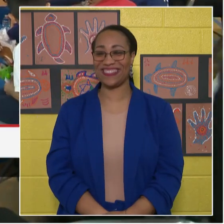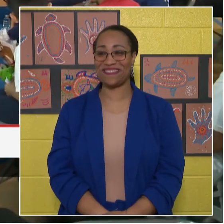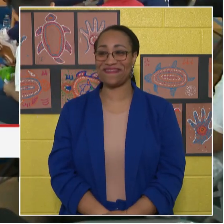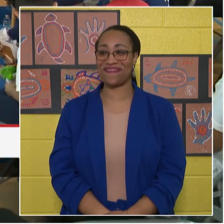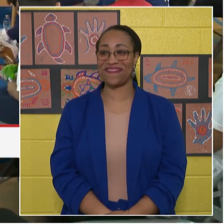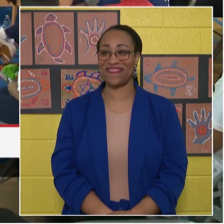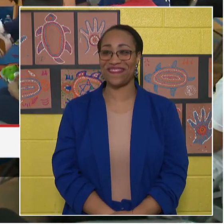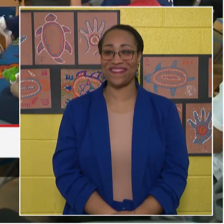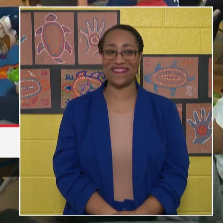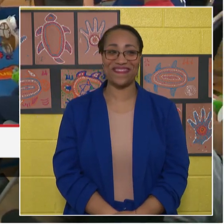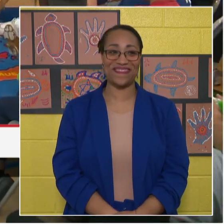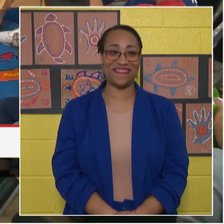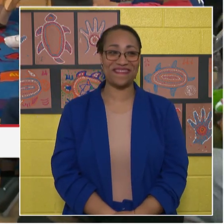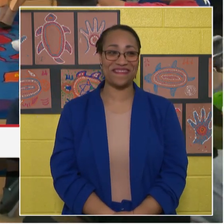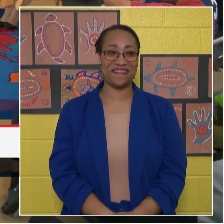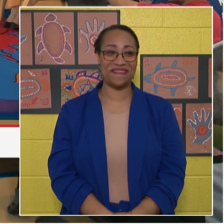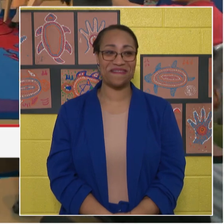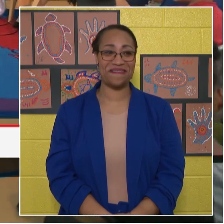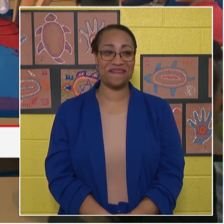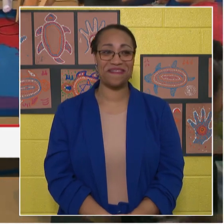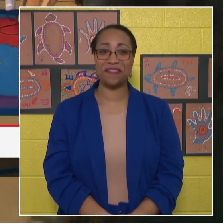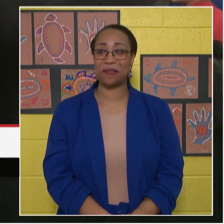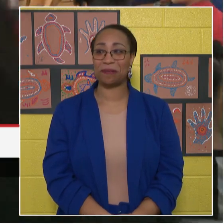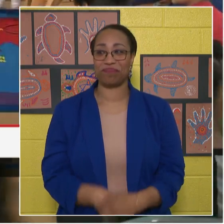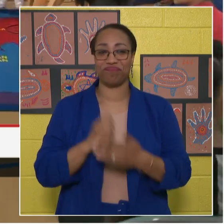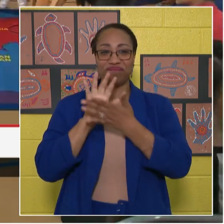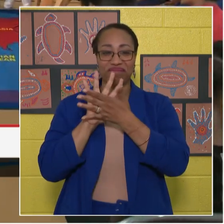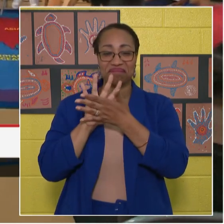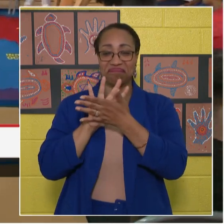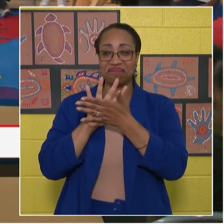Yes. Who else? Yes.